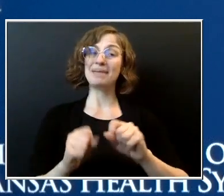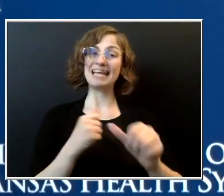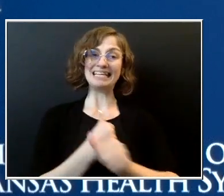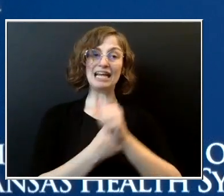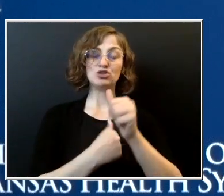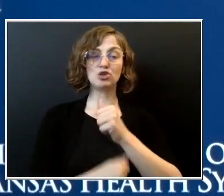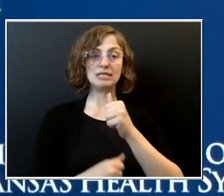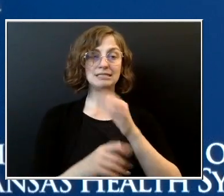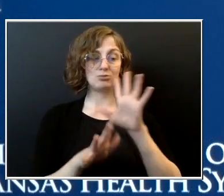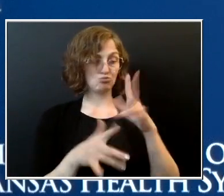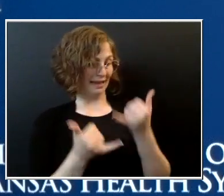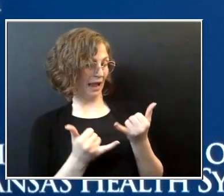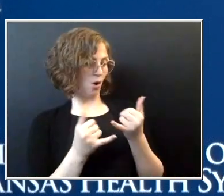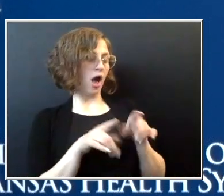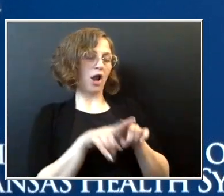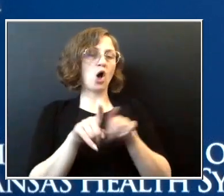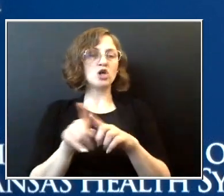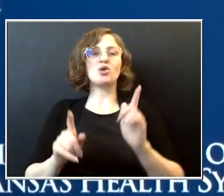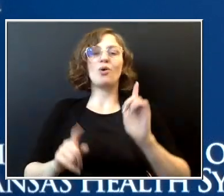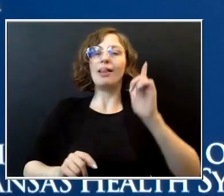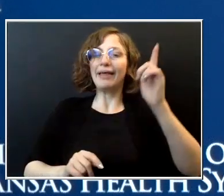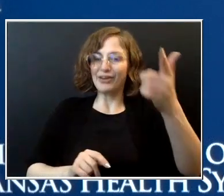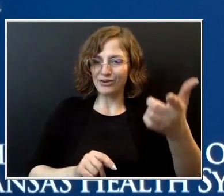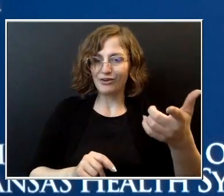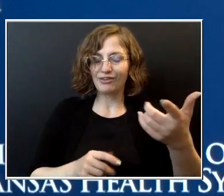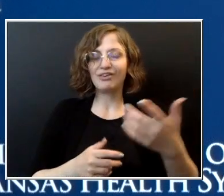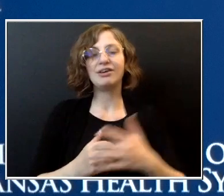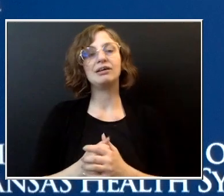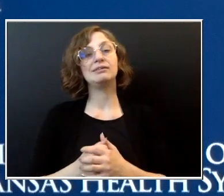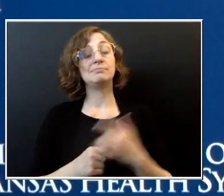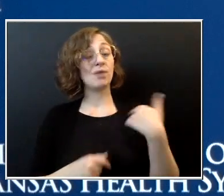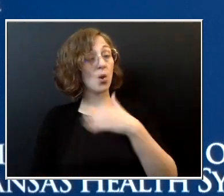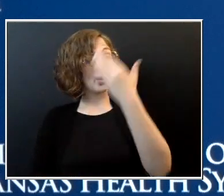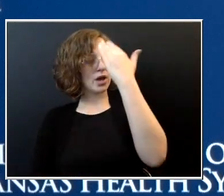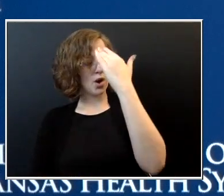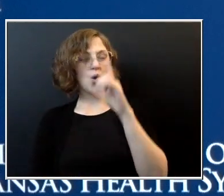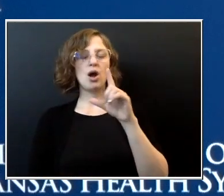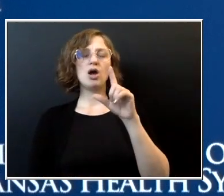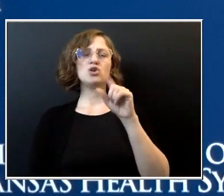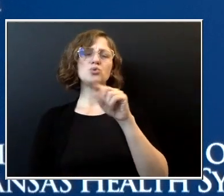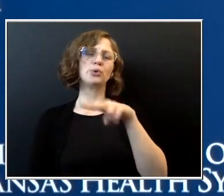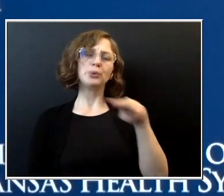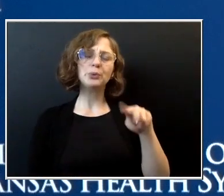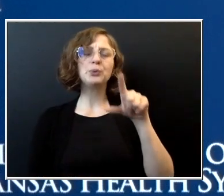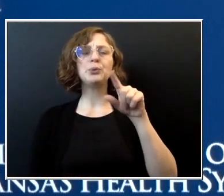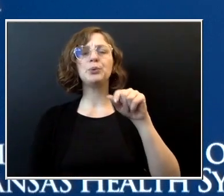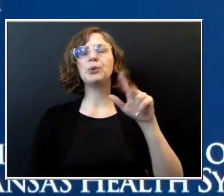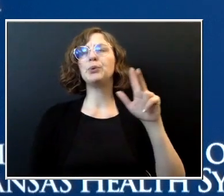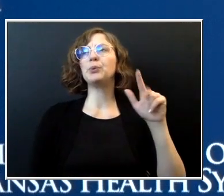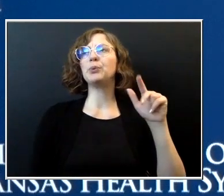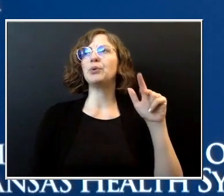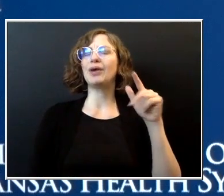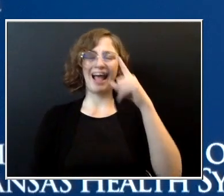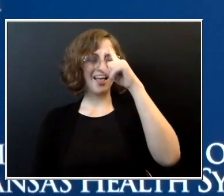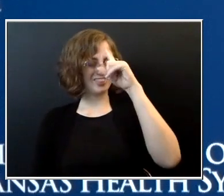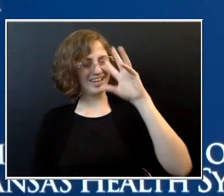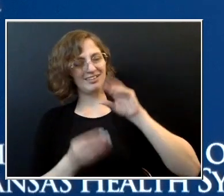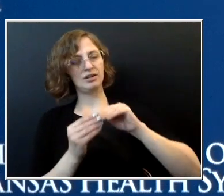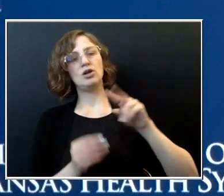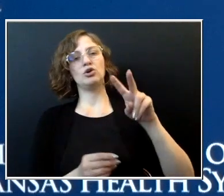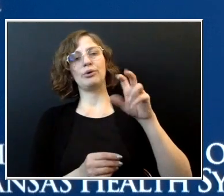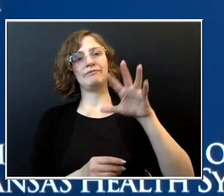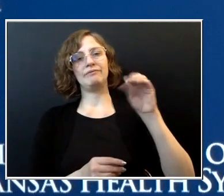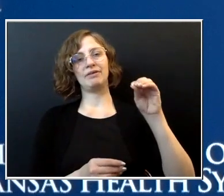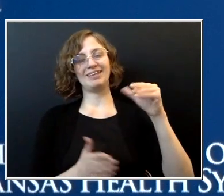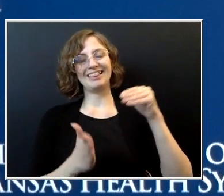on. Well, we do know that in 2022 and 2023, I think there were like 250,000